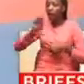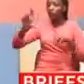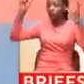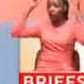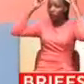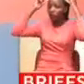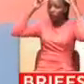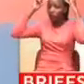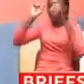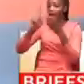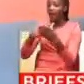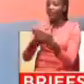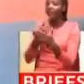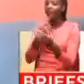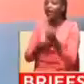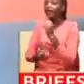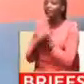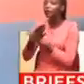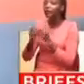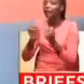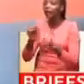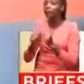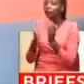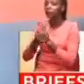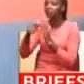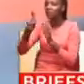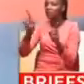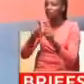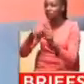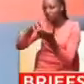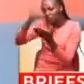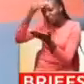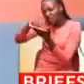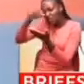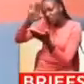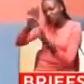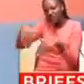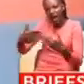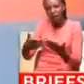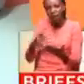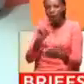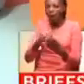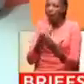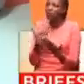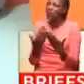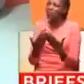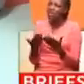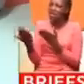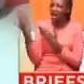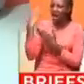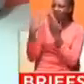Yes. Tell us about the build-up of your career, just a little bit of history. Well,